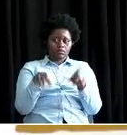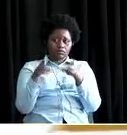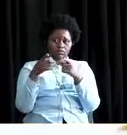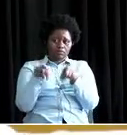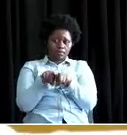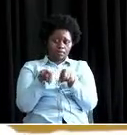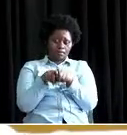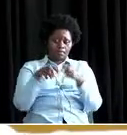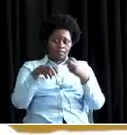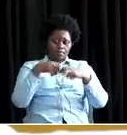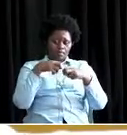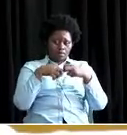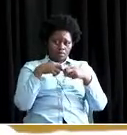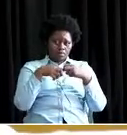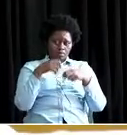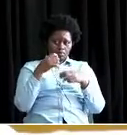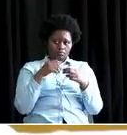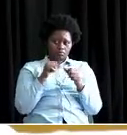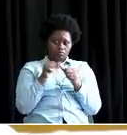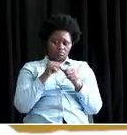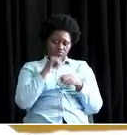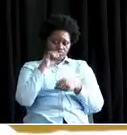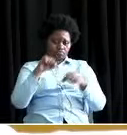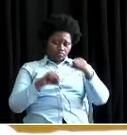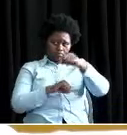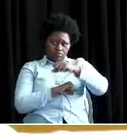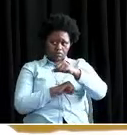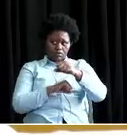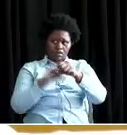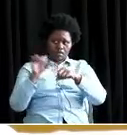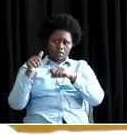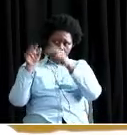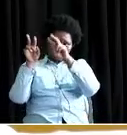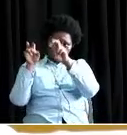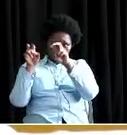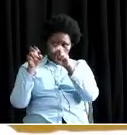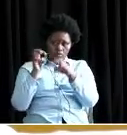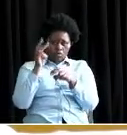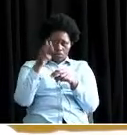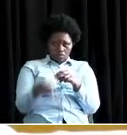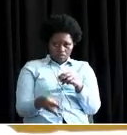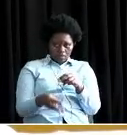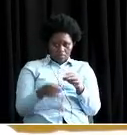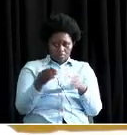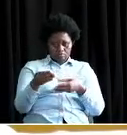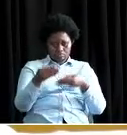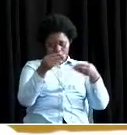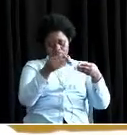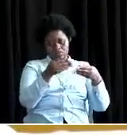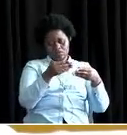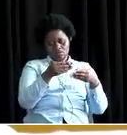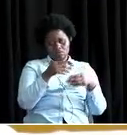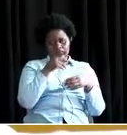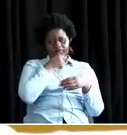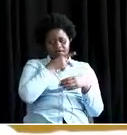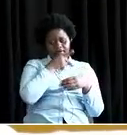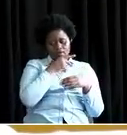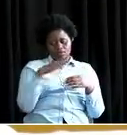again, at least we are concluded on this item, then other items will defer them to the council on Friday.